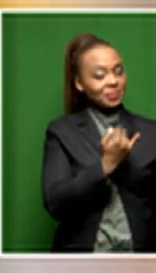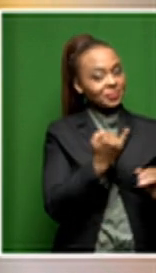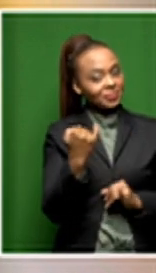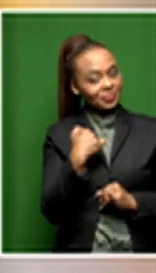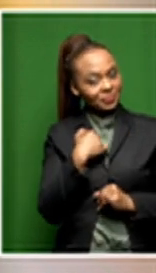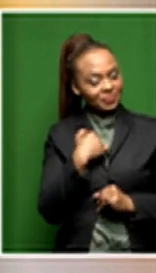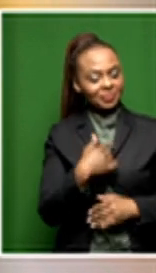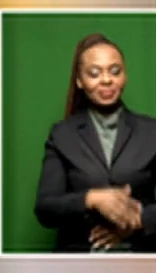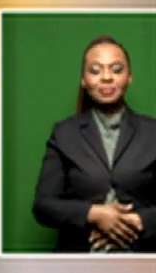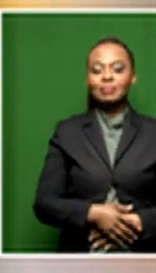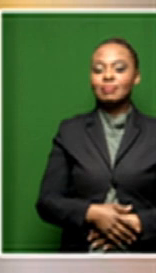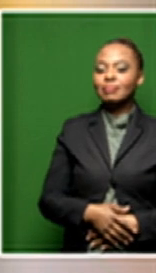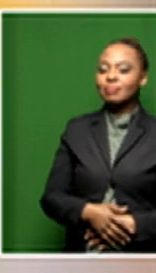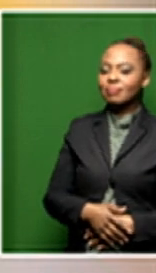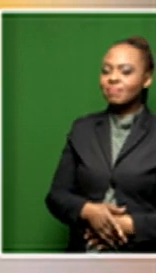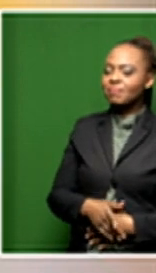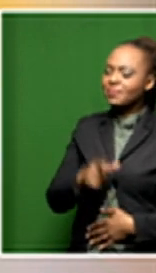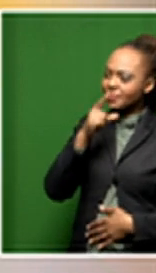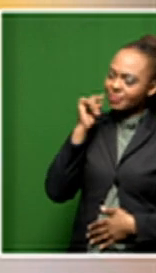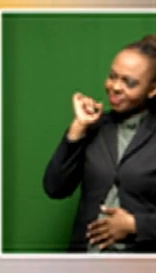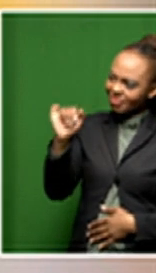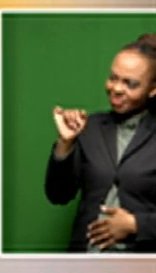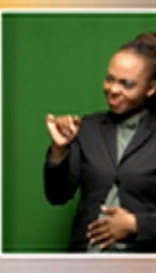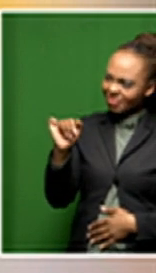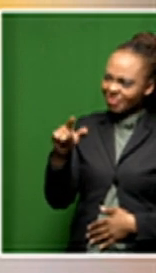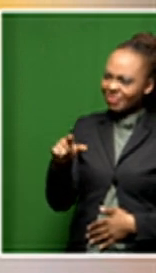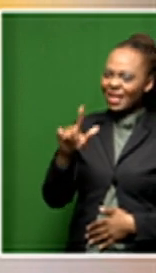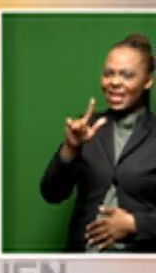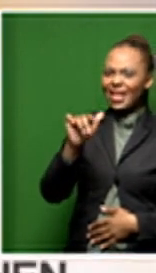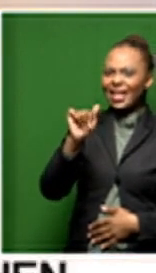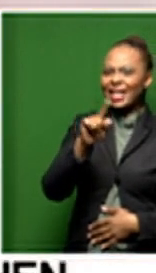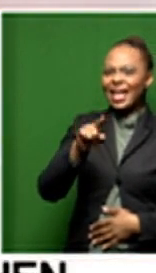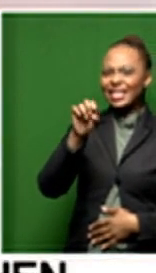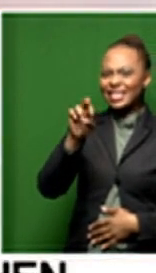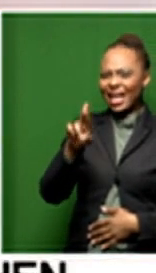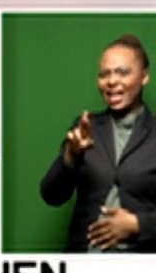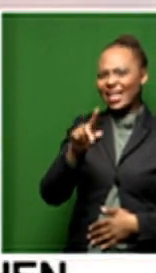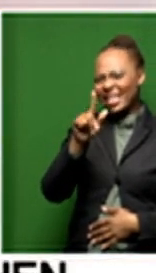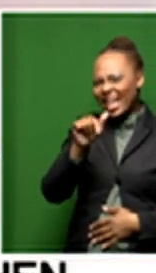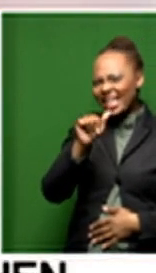It's an absolute pleasure. Now, tell us about your name. How did that come about? I mean, Lazy Chef, what does it mean?